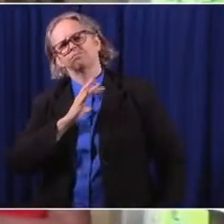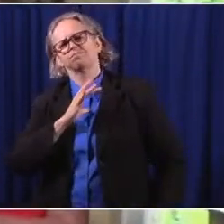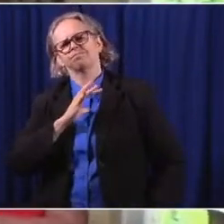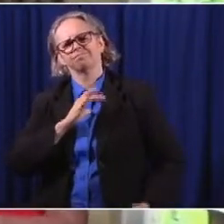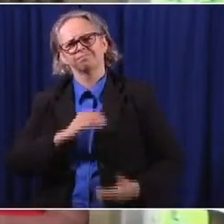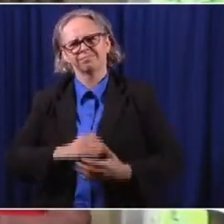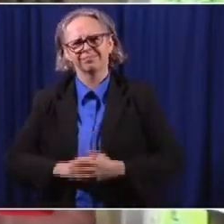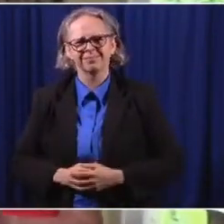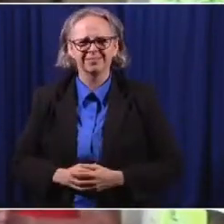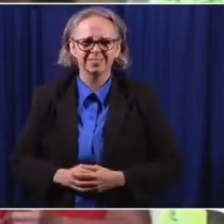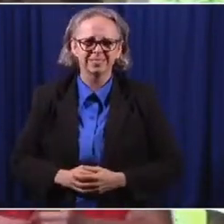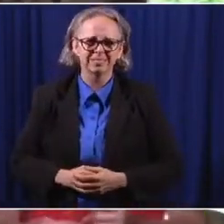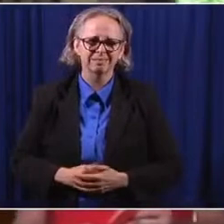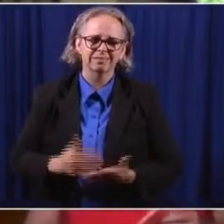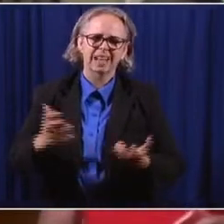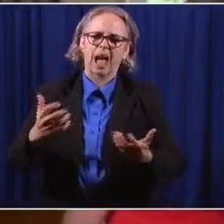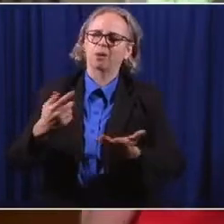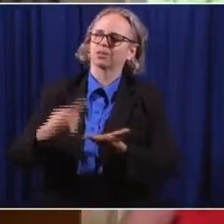slide.